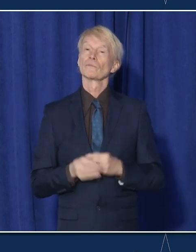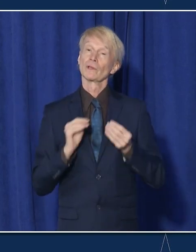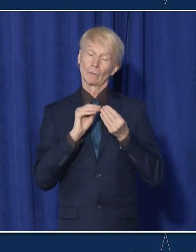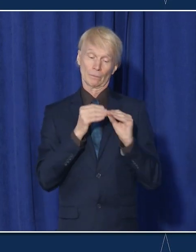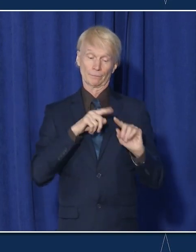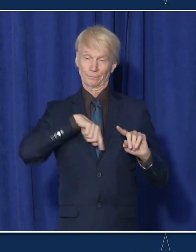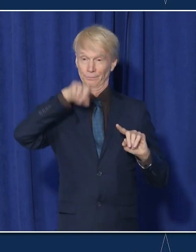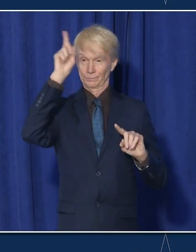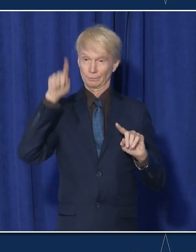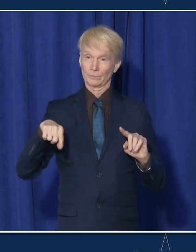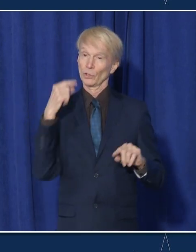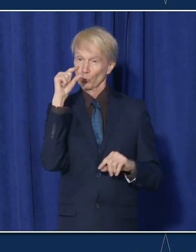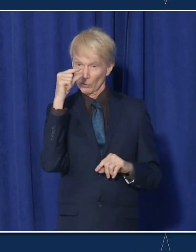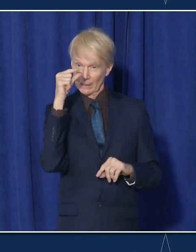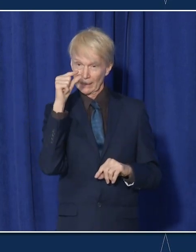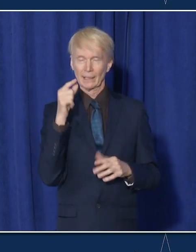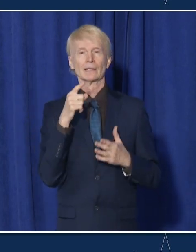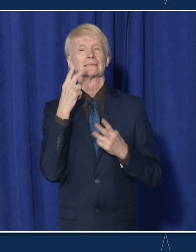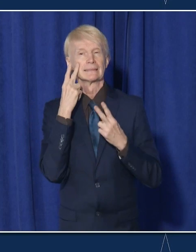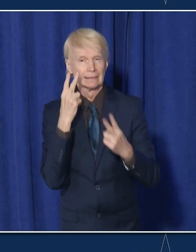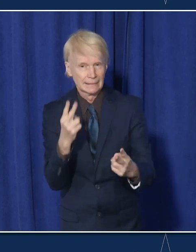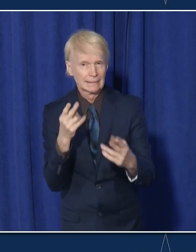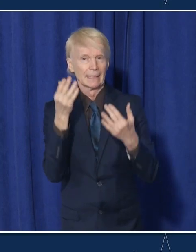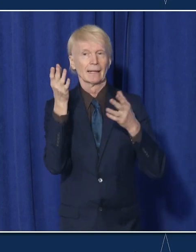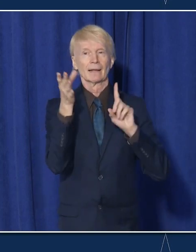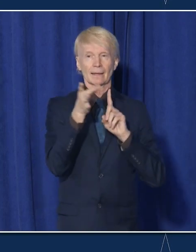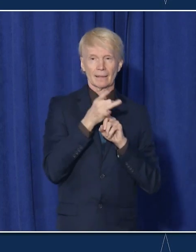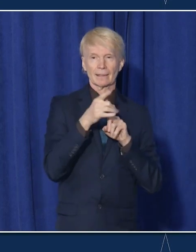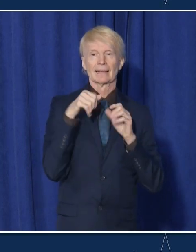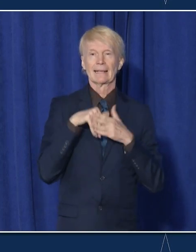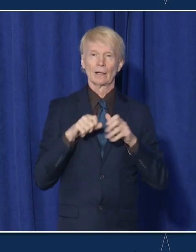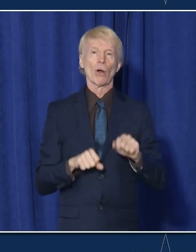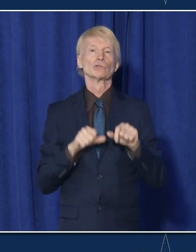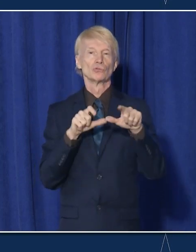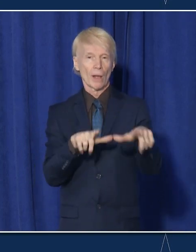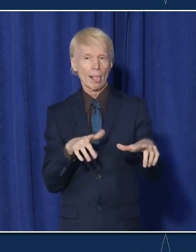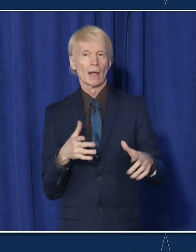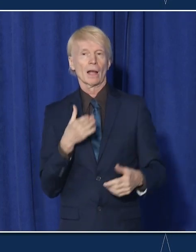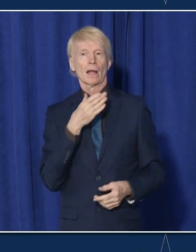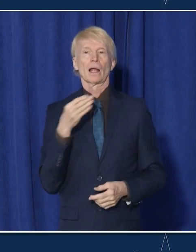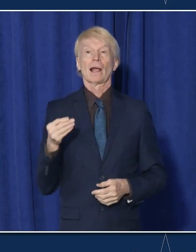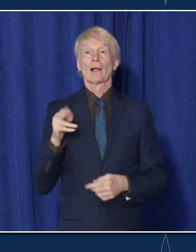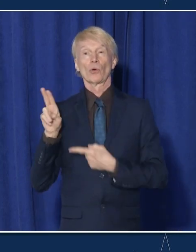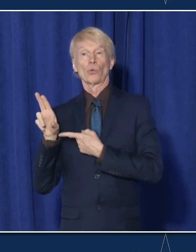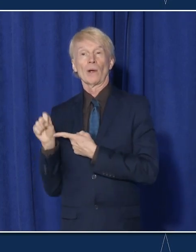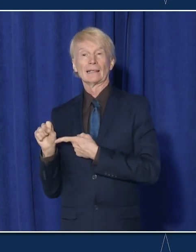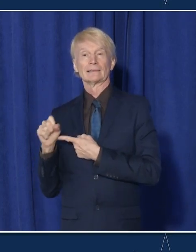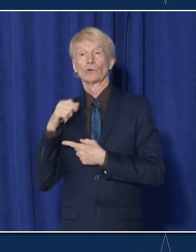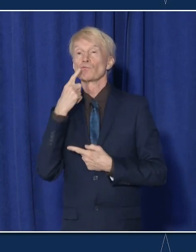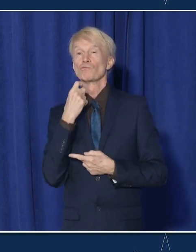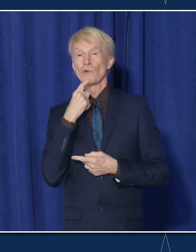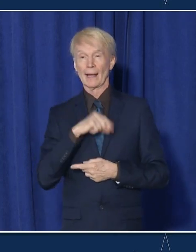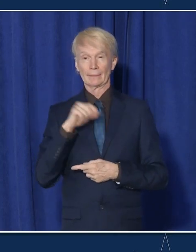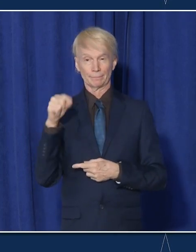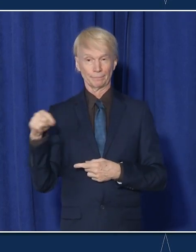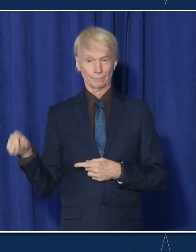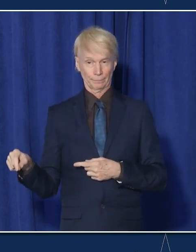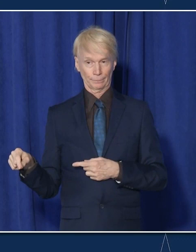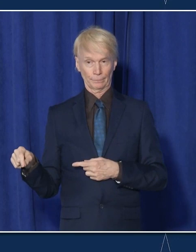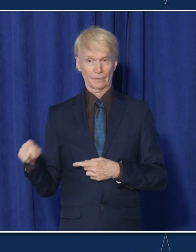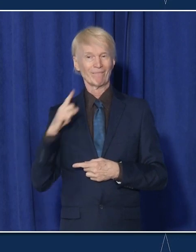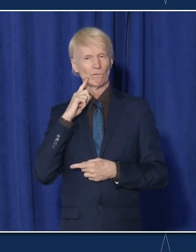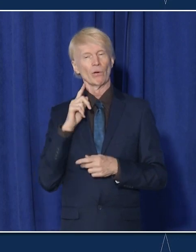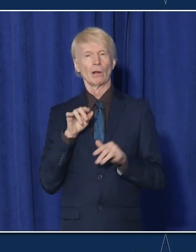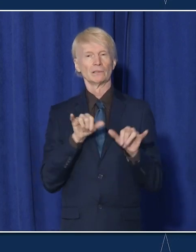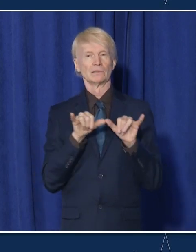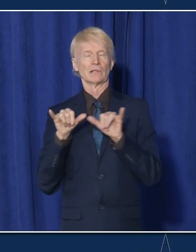are showing in green what's been happening with cases in Australia and cases in the US in red, corrected for the size of